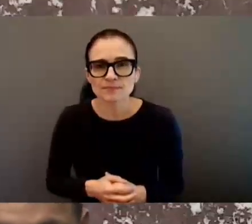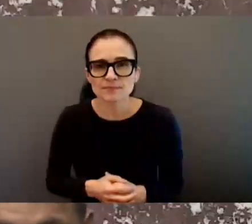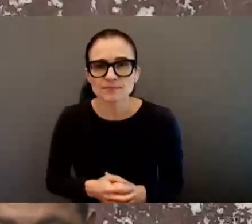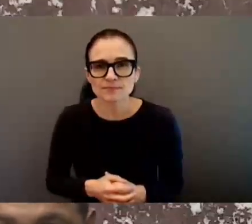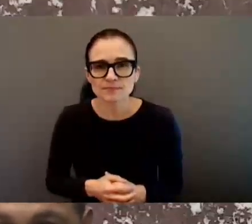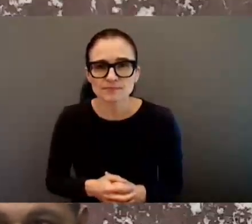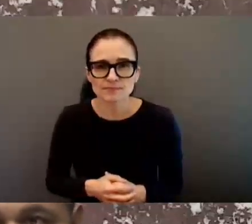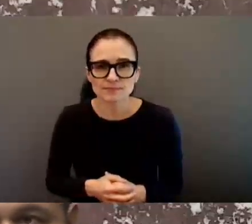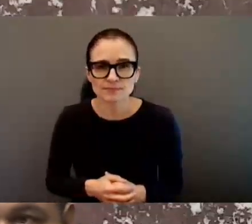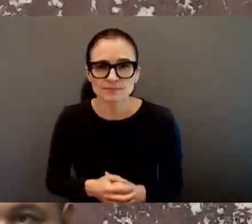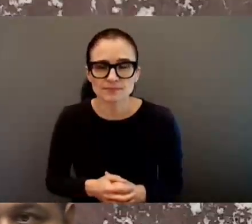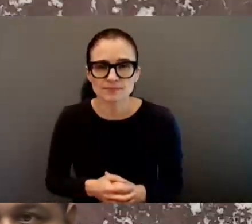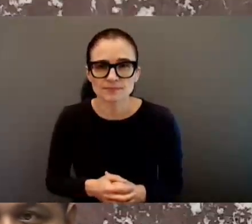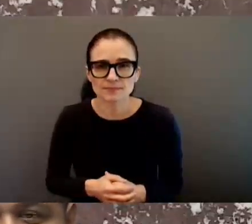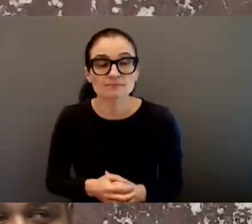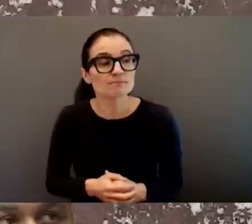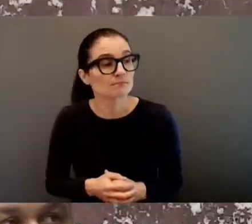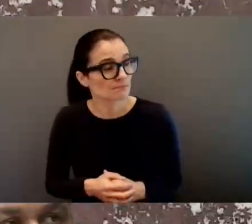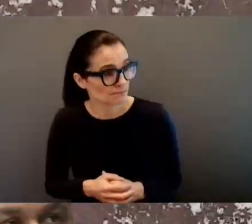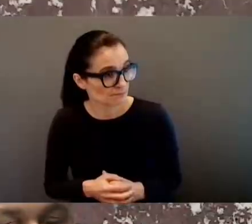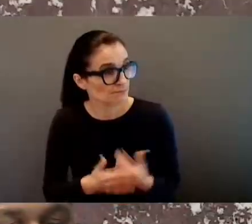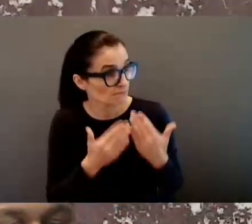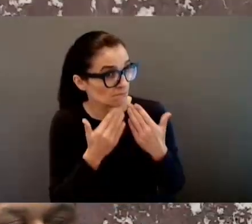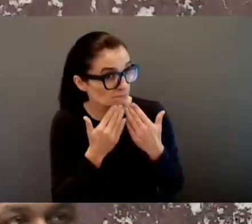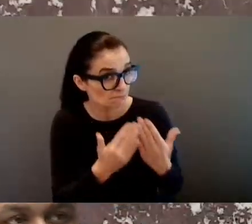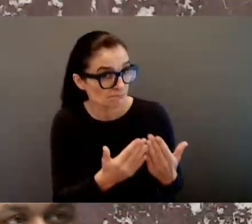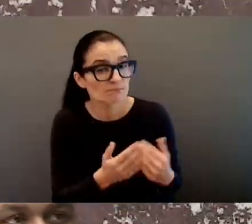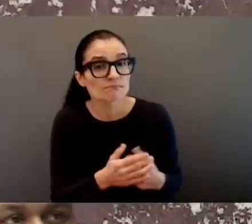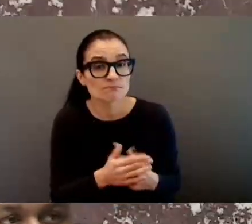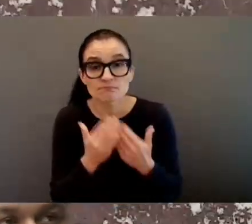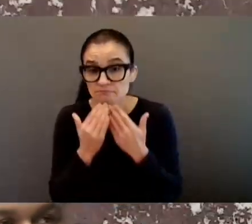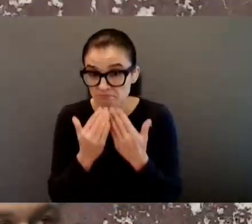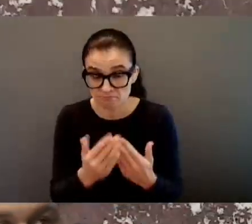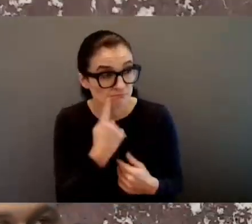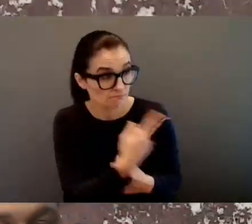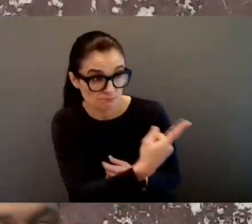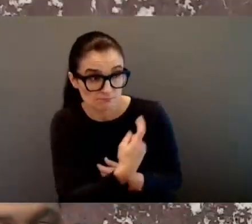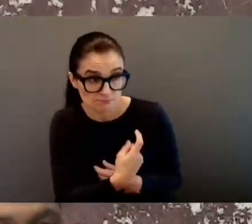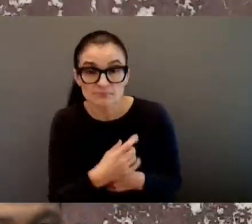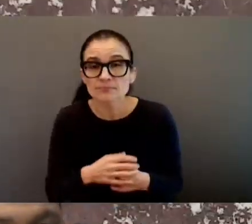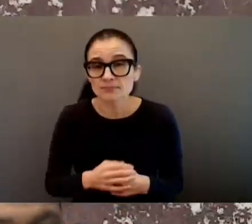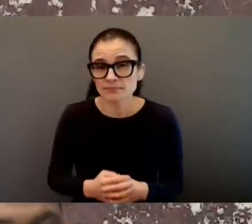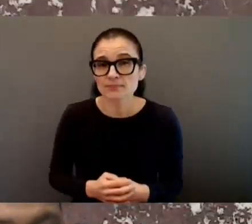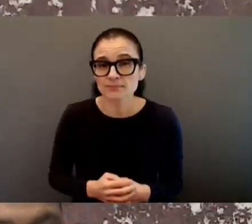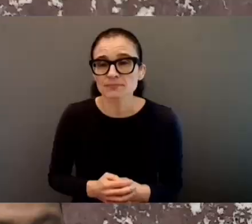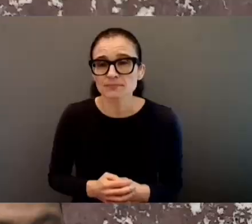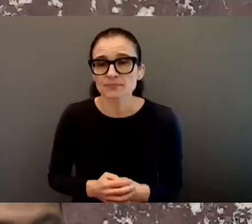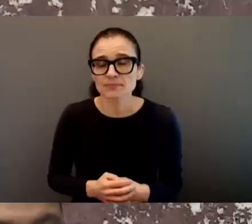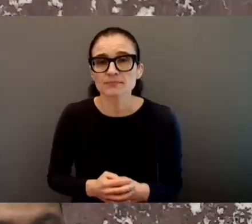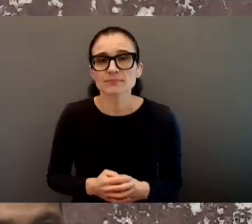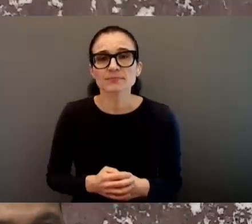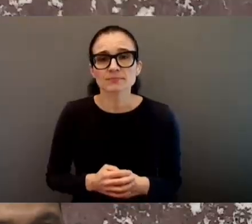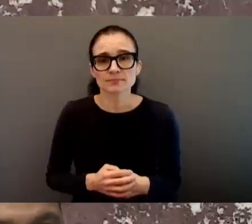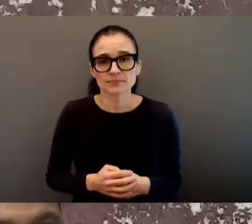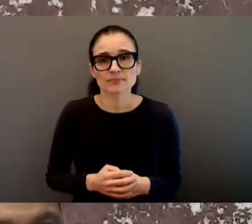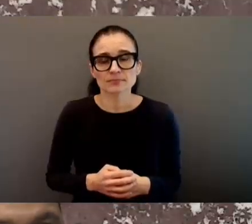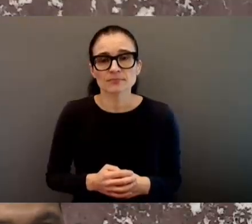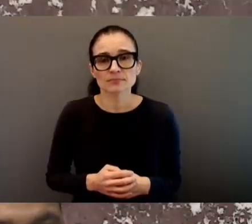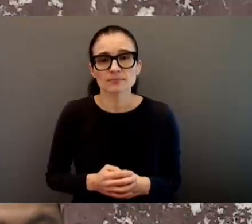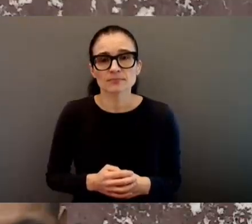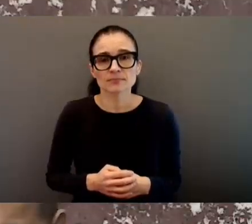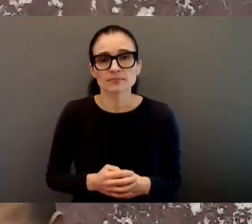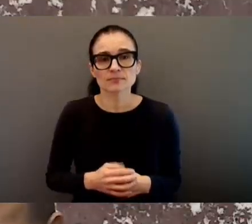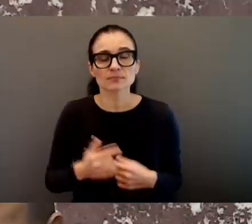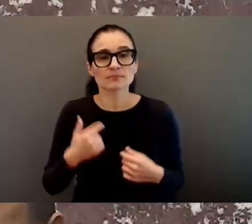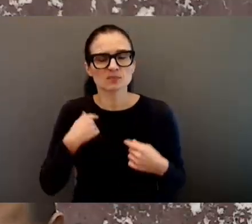Thank you, Honourable Speaker, and thank you to the member for the question. We've heard people's concerns about this site,